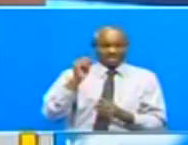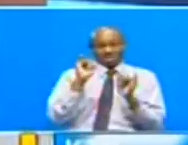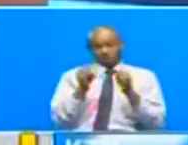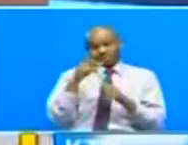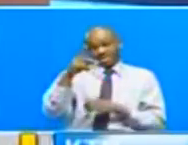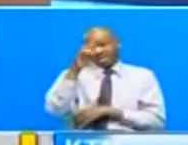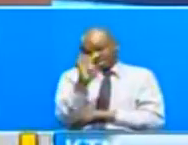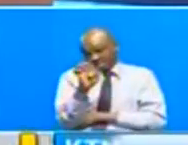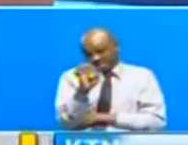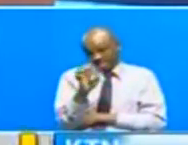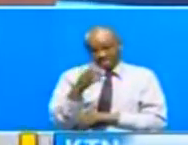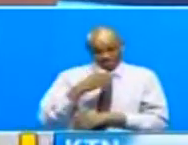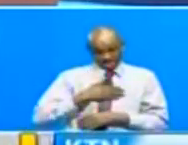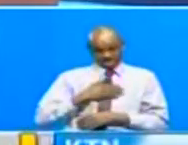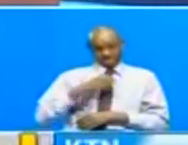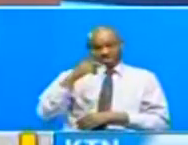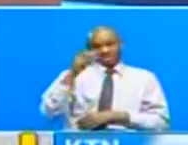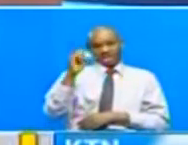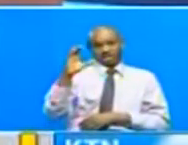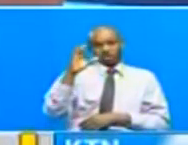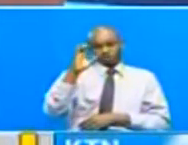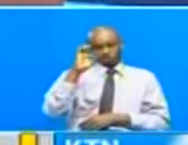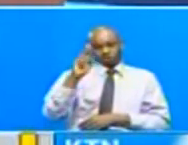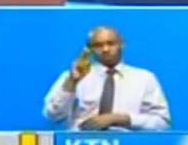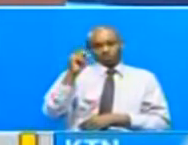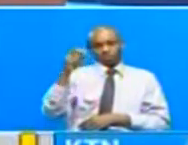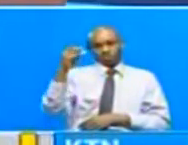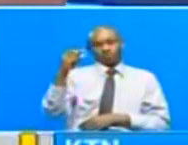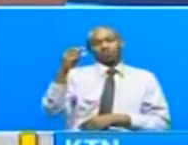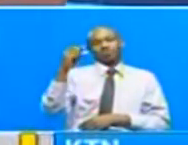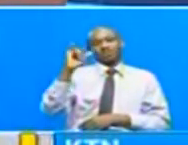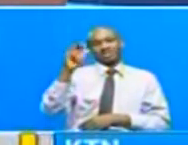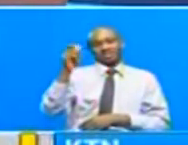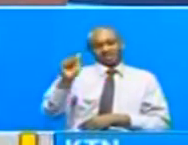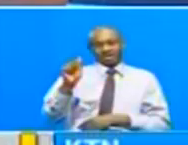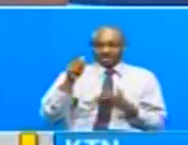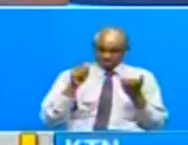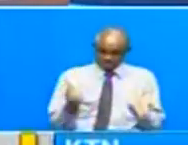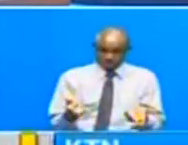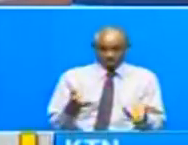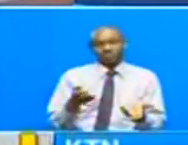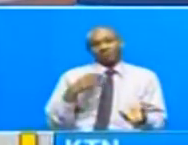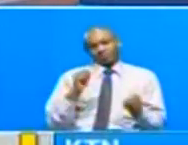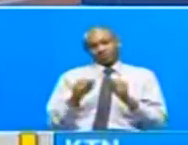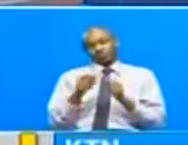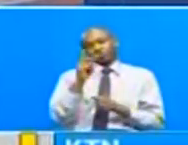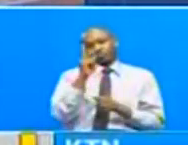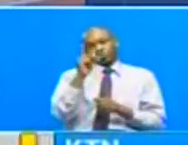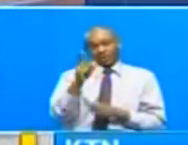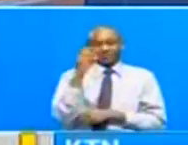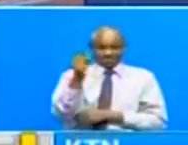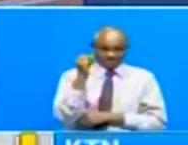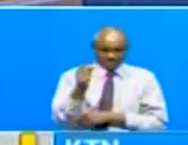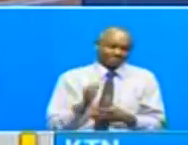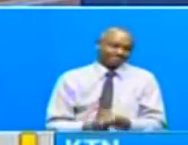KE. My handle is at Kachungira. Or you can send an SMS to 22155. Let's take a quick look at what you're